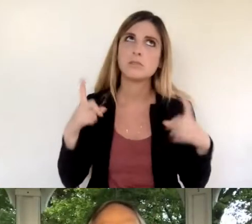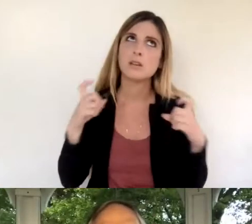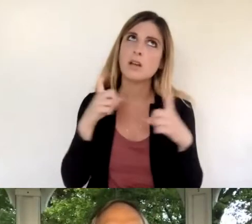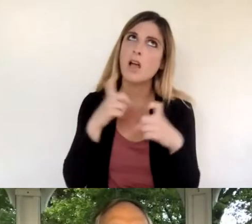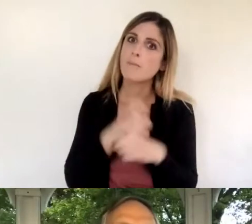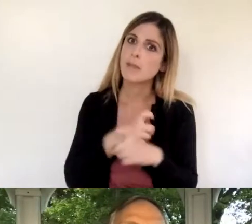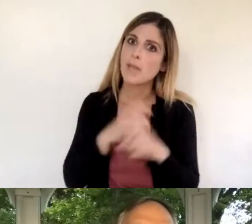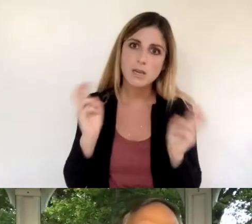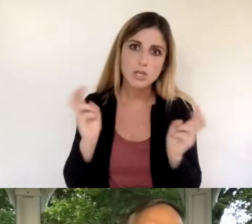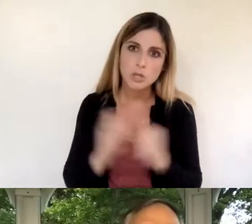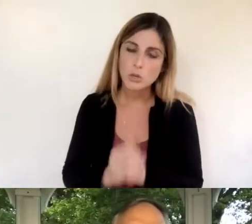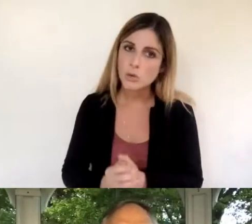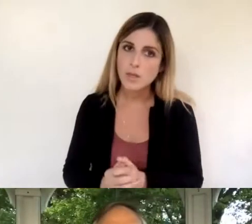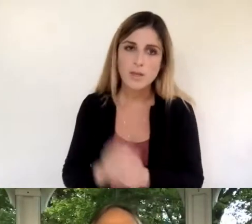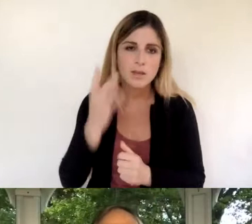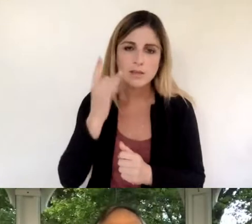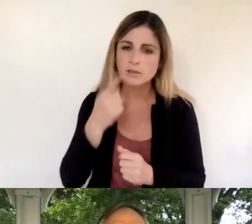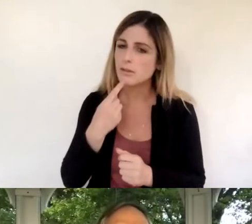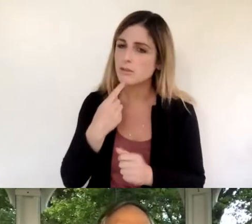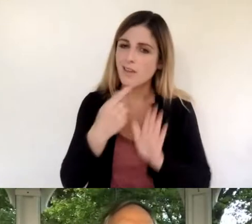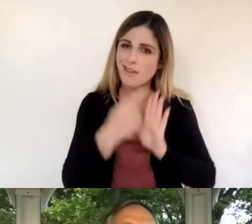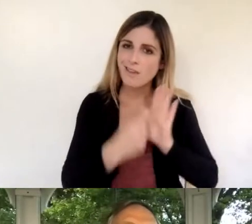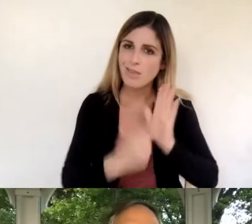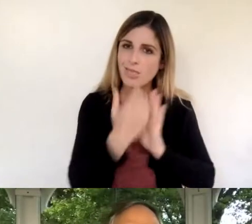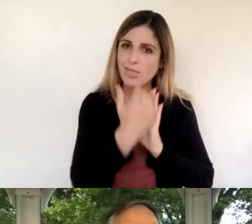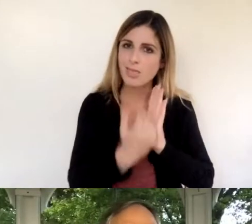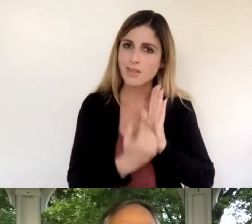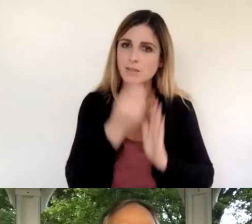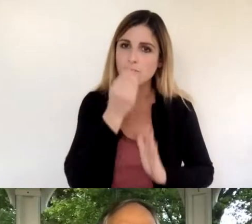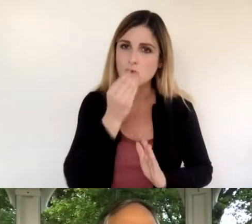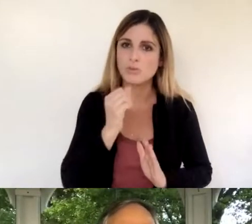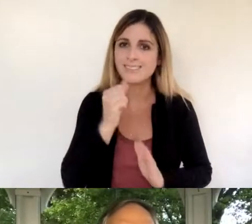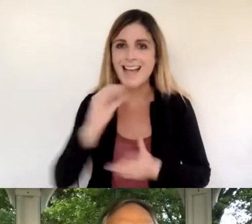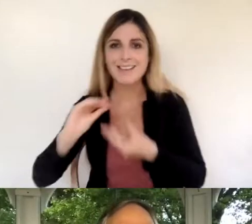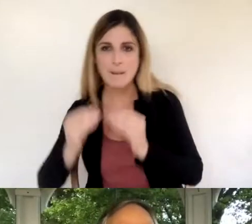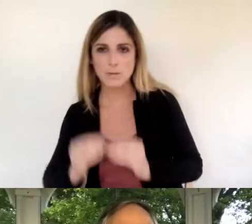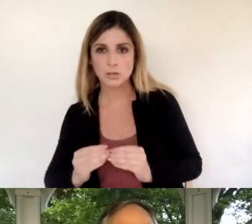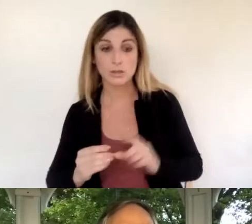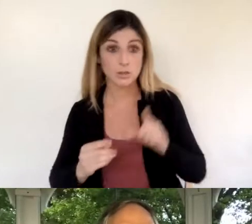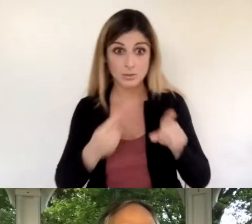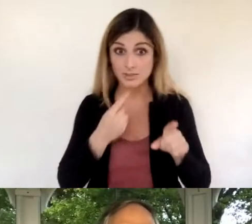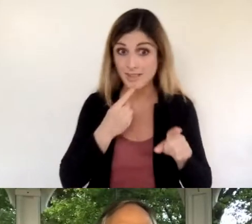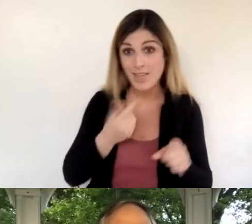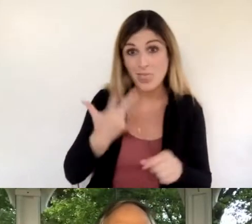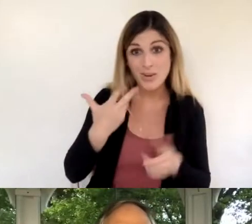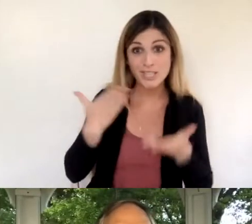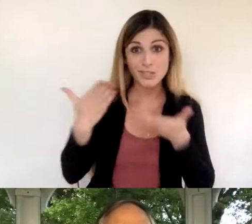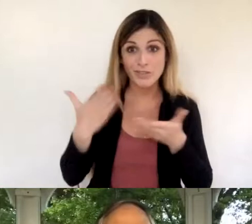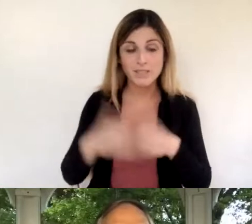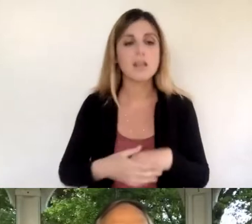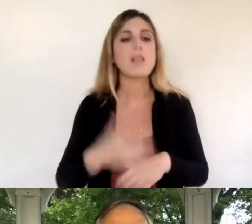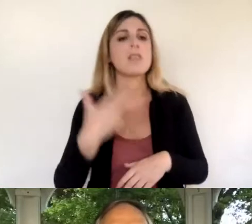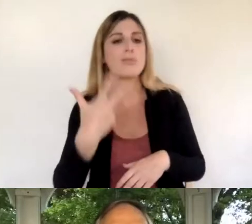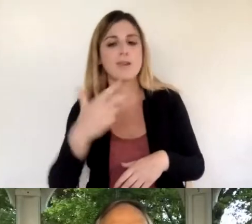it's a really complicated issue. And that's why I stick with the foods on this one and not the numbers. So you just say 3 servings mm-hmm. per day.